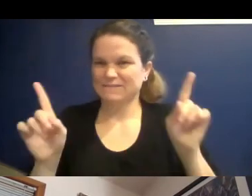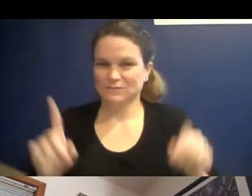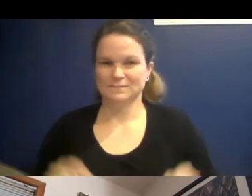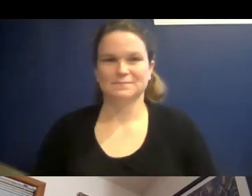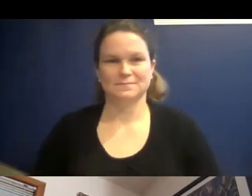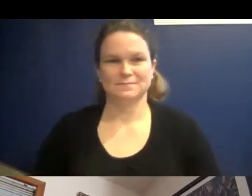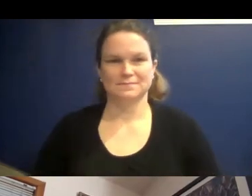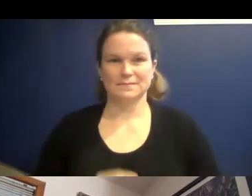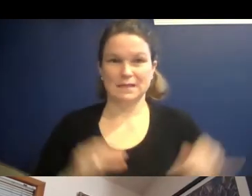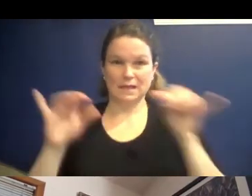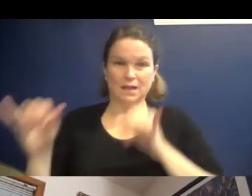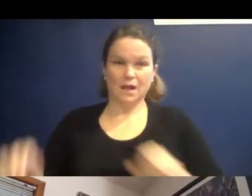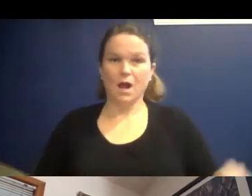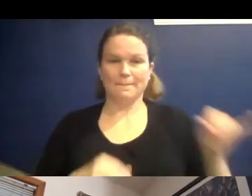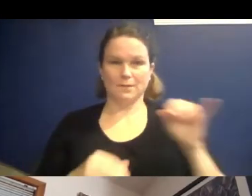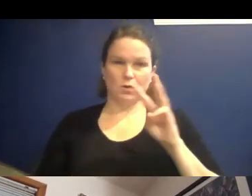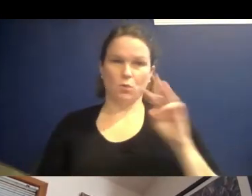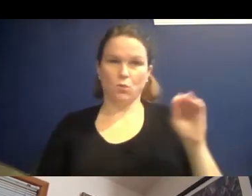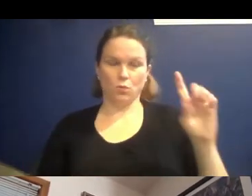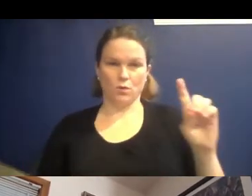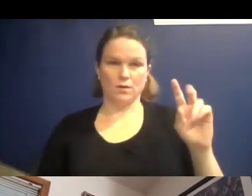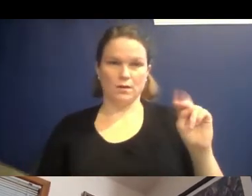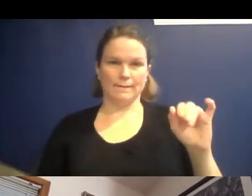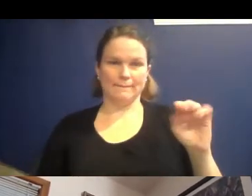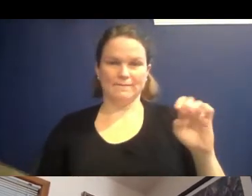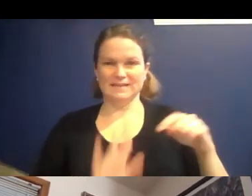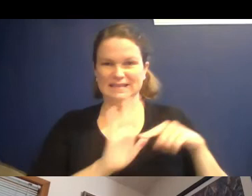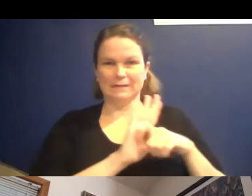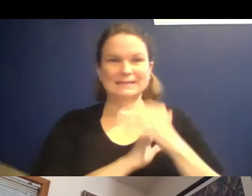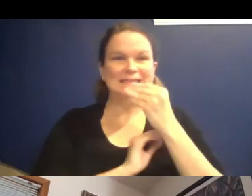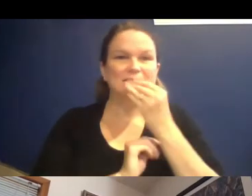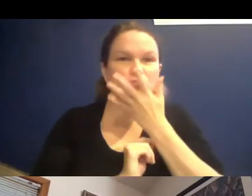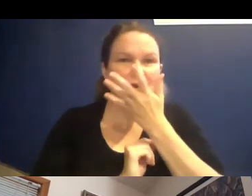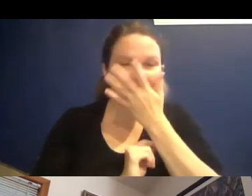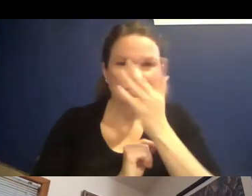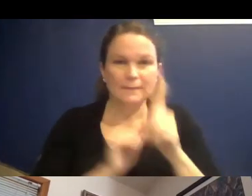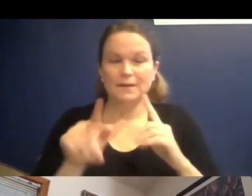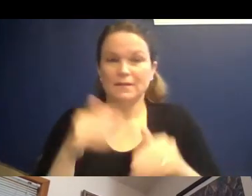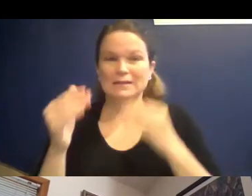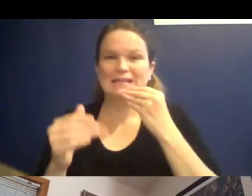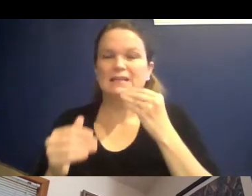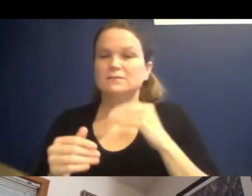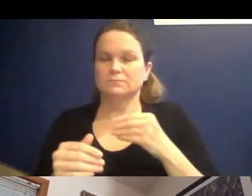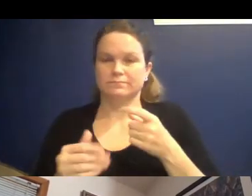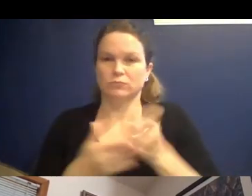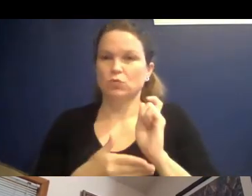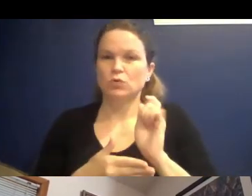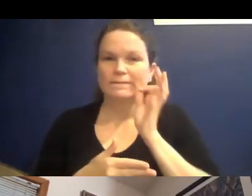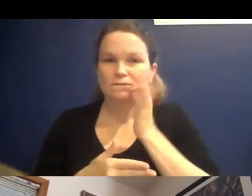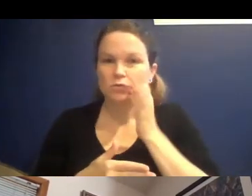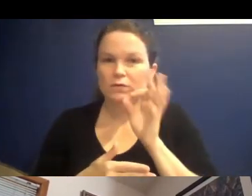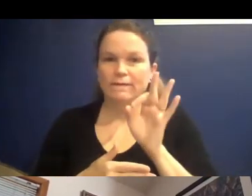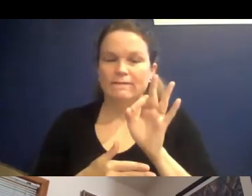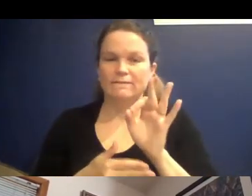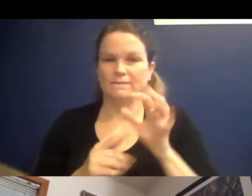The common wood nymph caterpillar feeds on grass while the adult eats rotting fruits, fungi, and a small amount